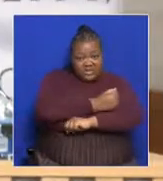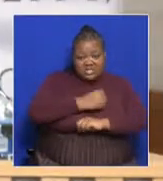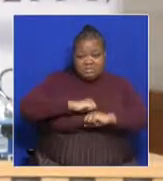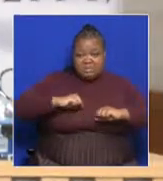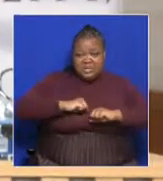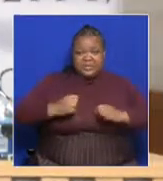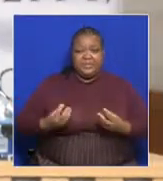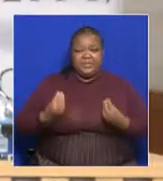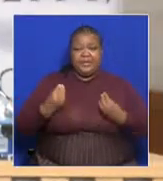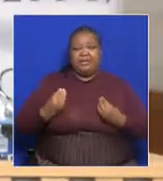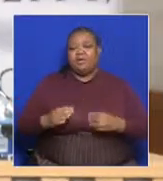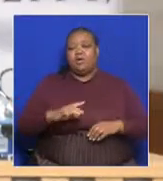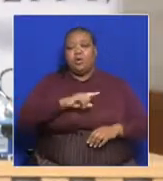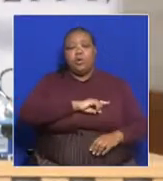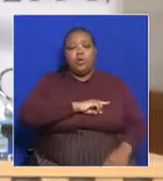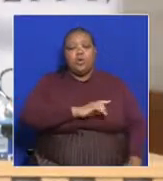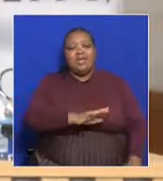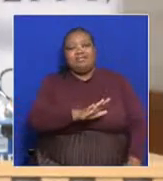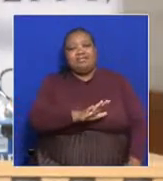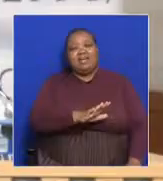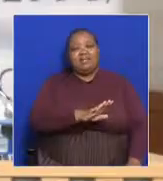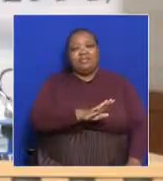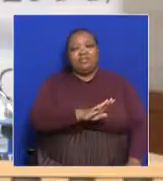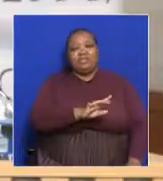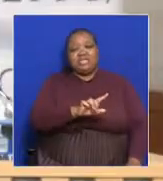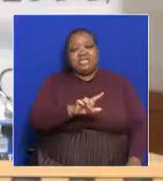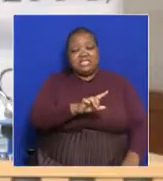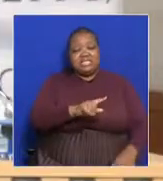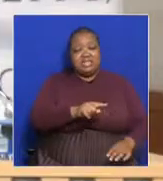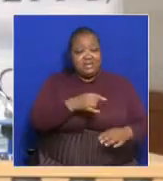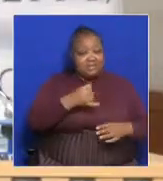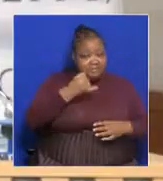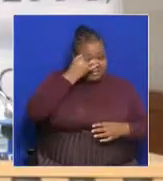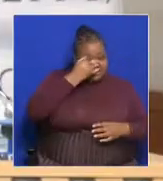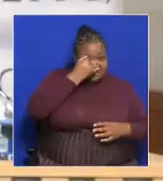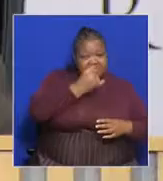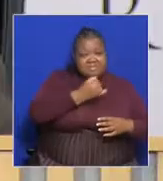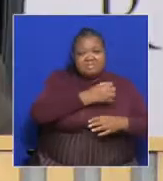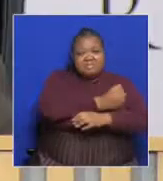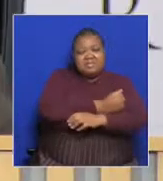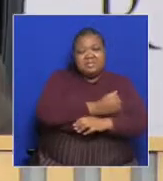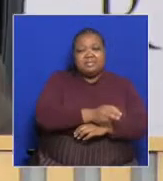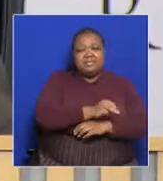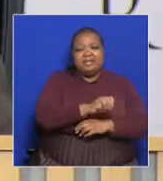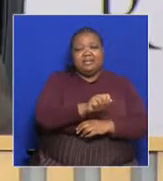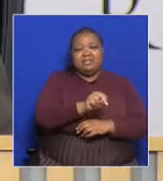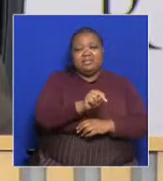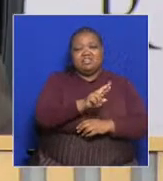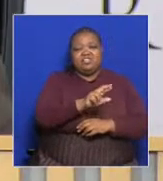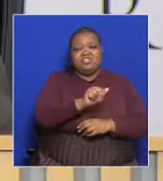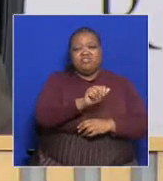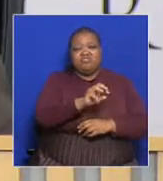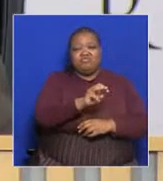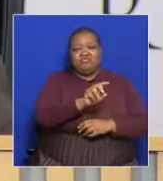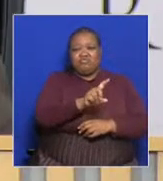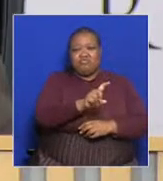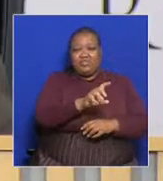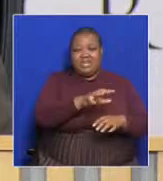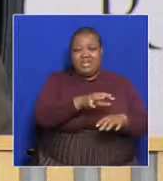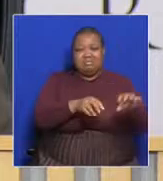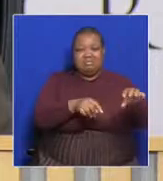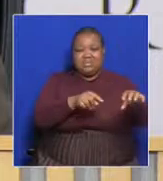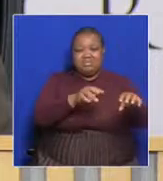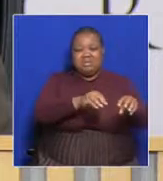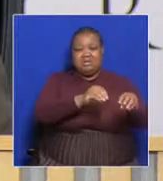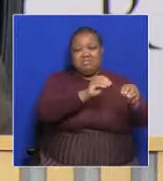547 kilogram Mandrax seizure which had taken up storage capacity somewhere? How do you persuade them of that if your